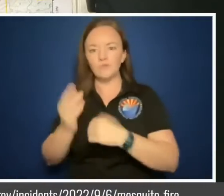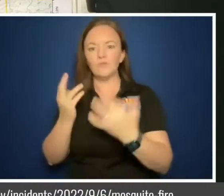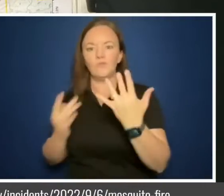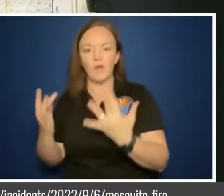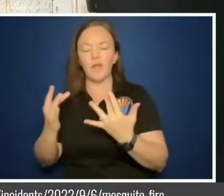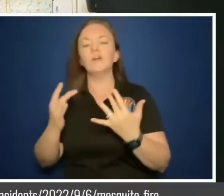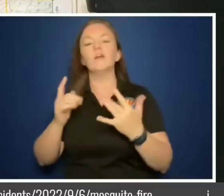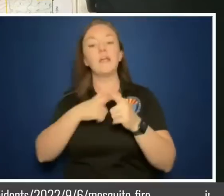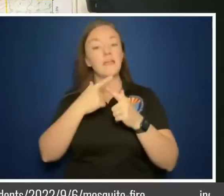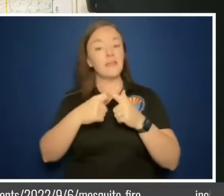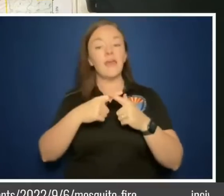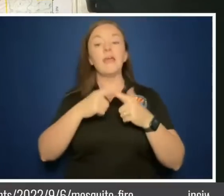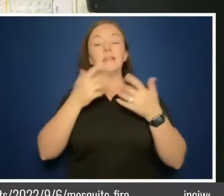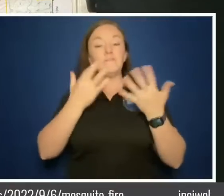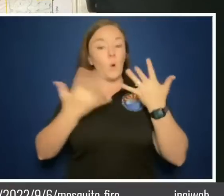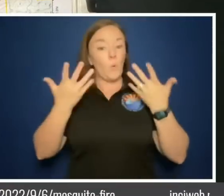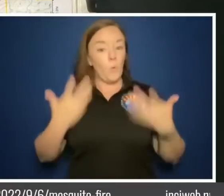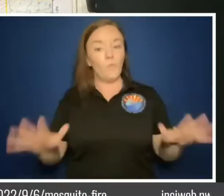timely manner.